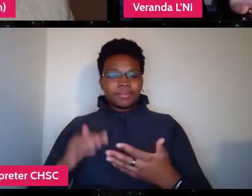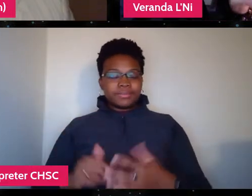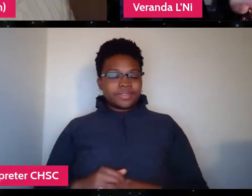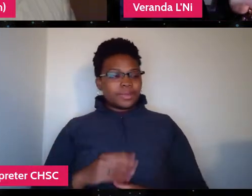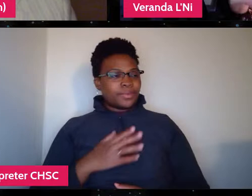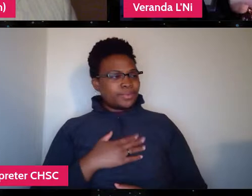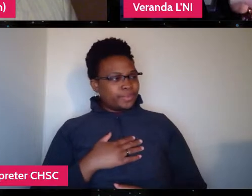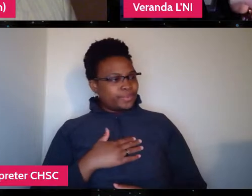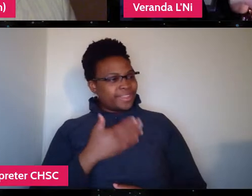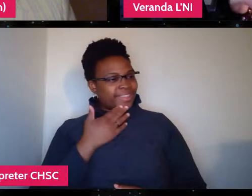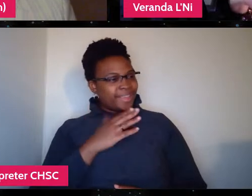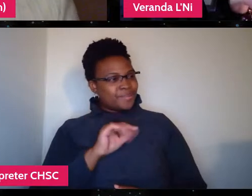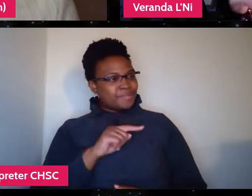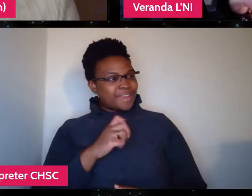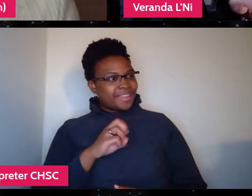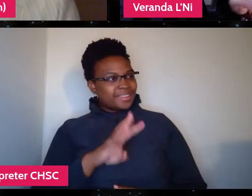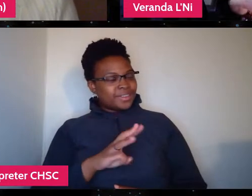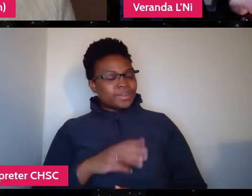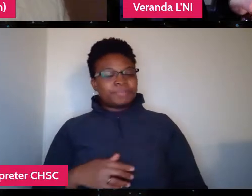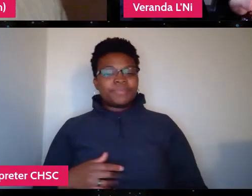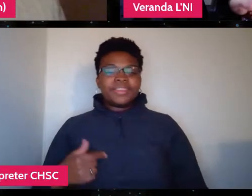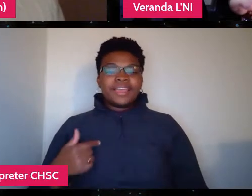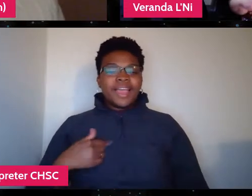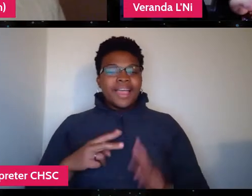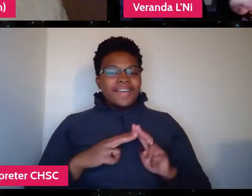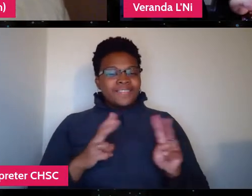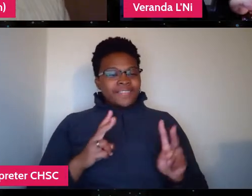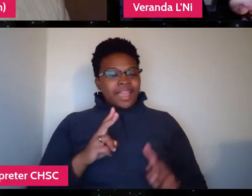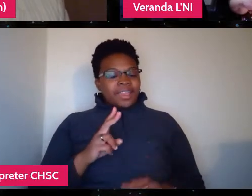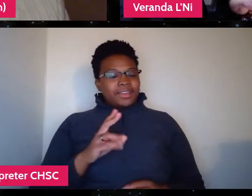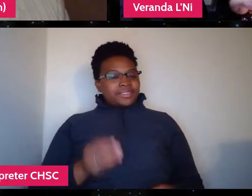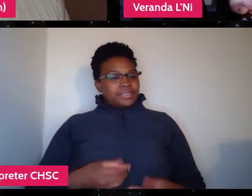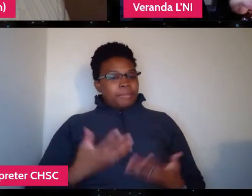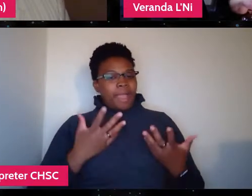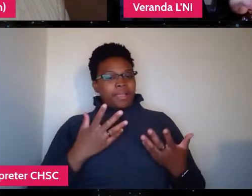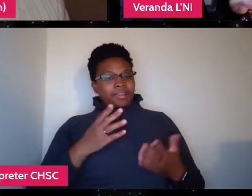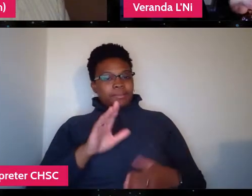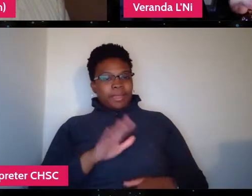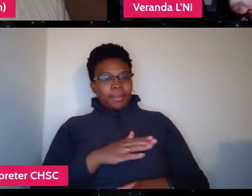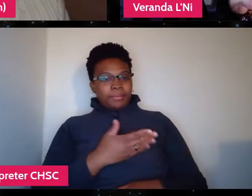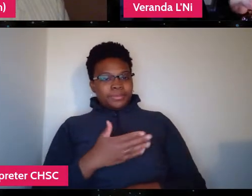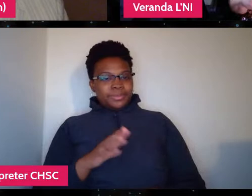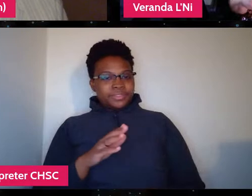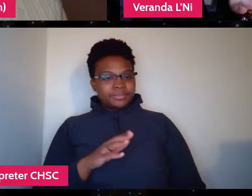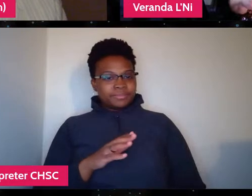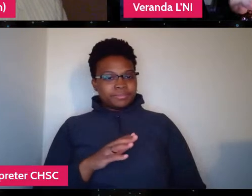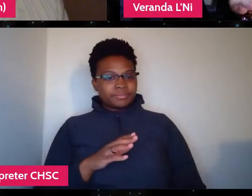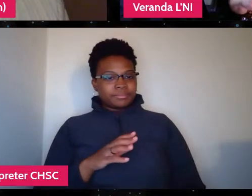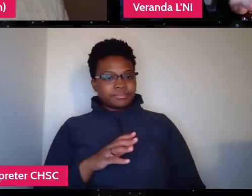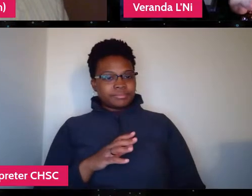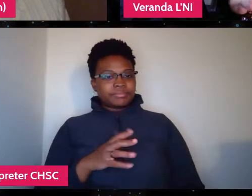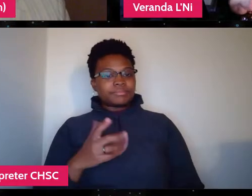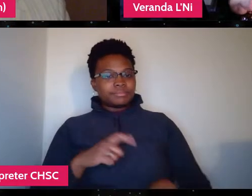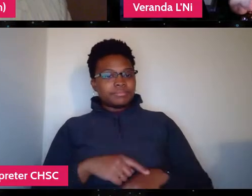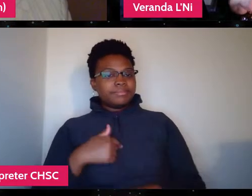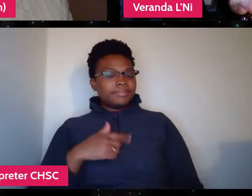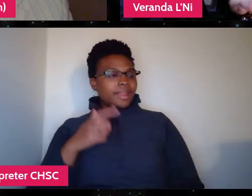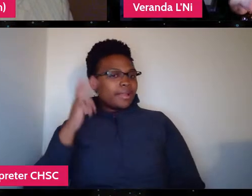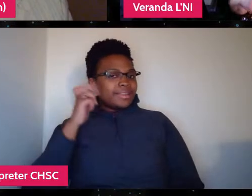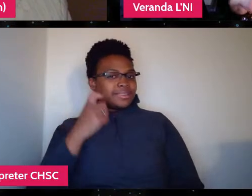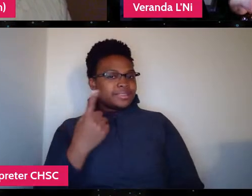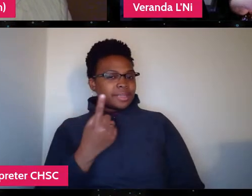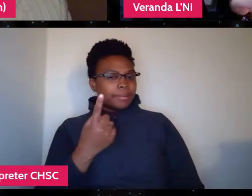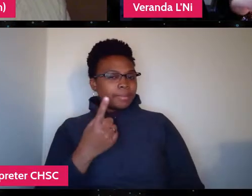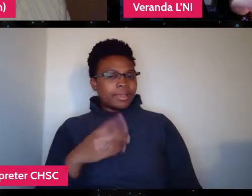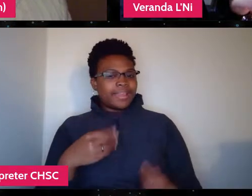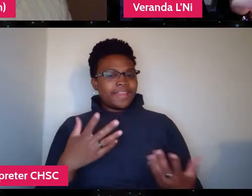I'm very inspired by music. Like, that's what a lot of times I'll be listening to something and that's what